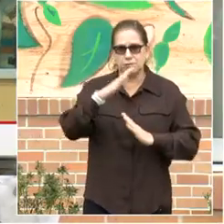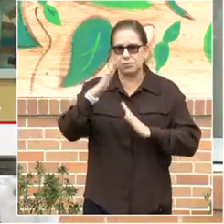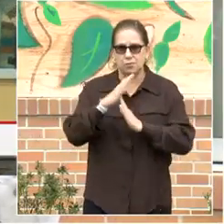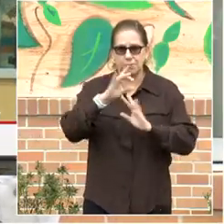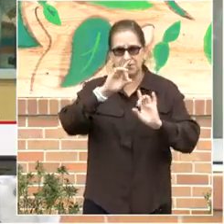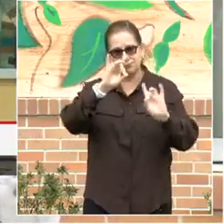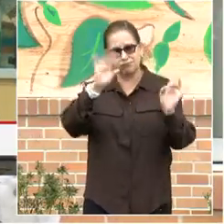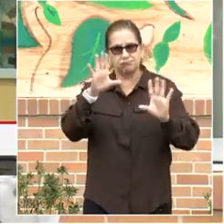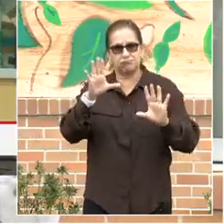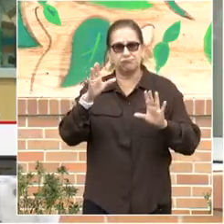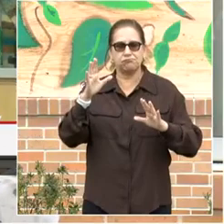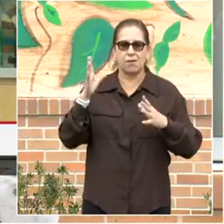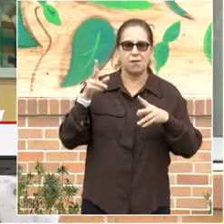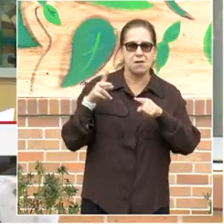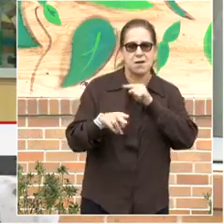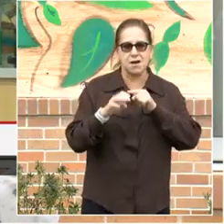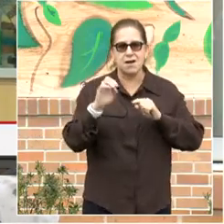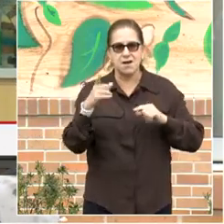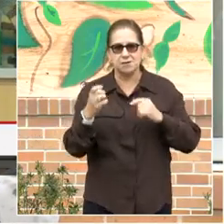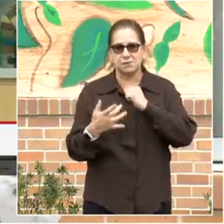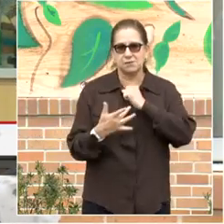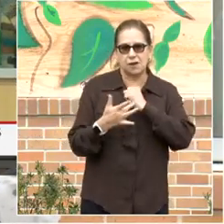here in Ward 8.